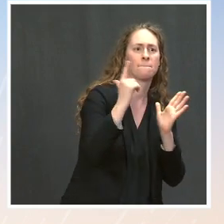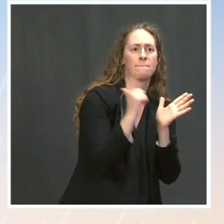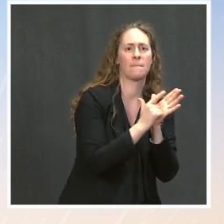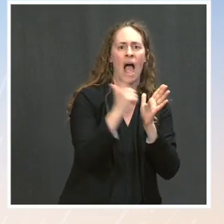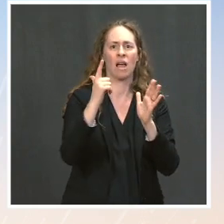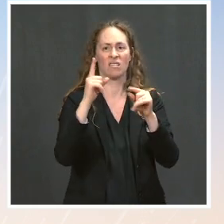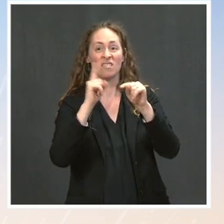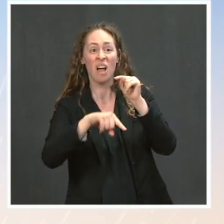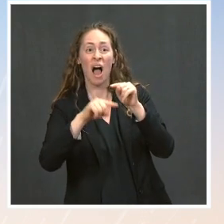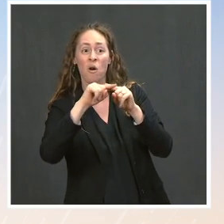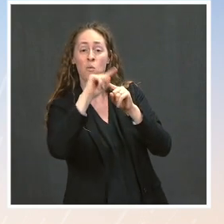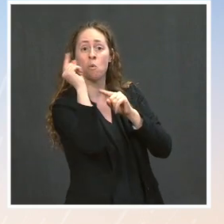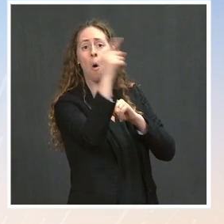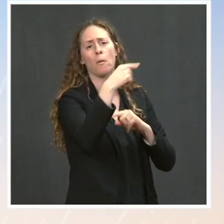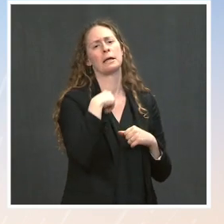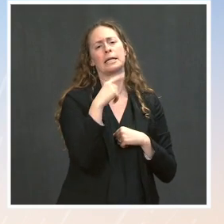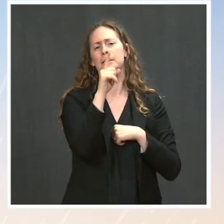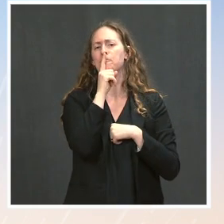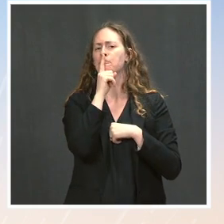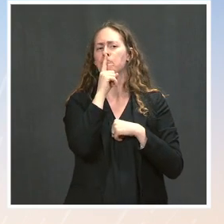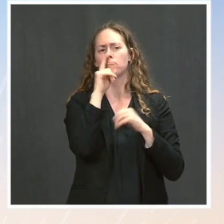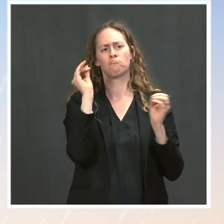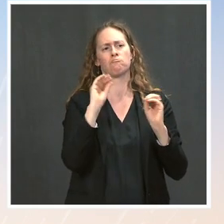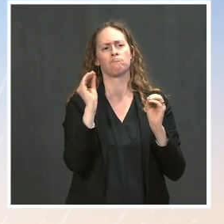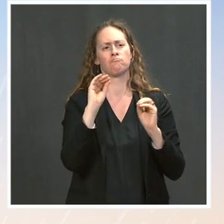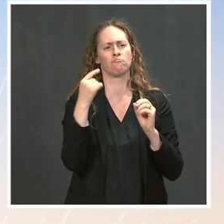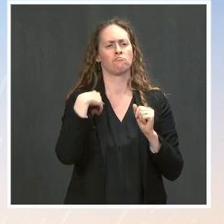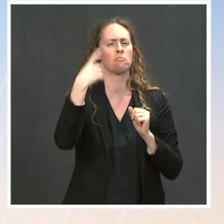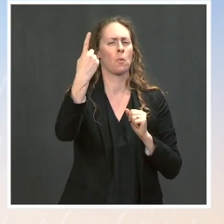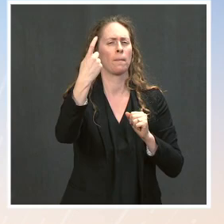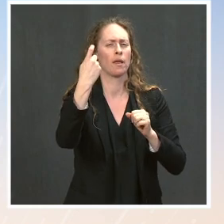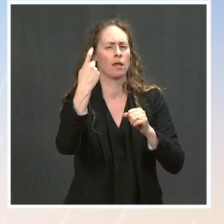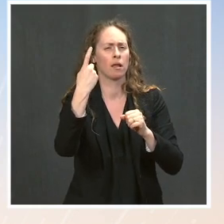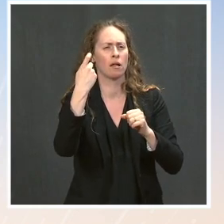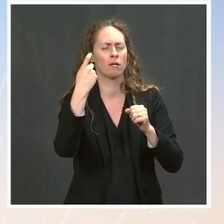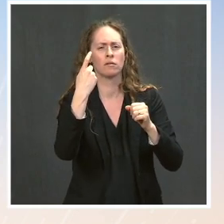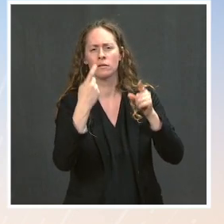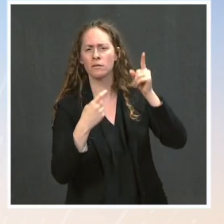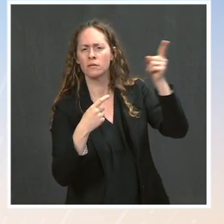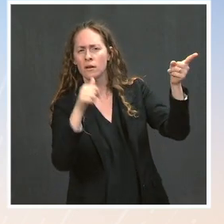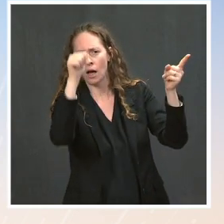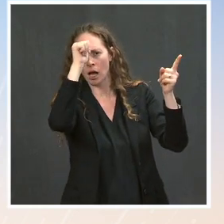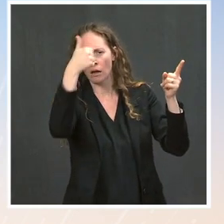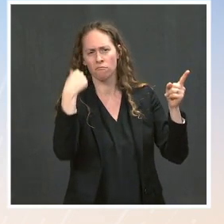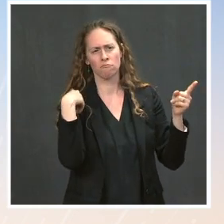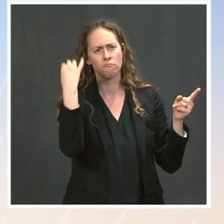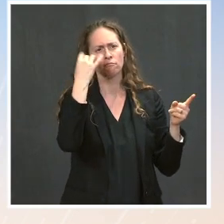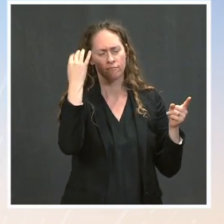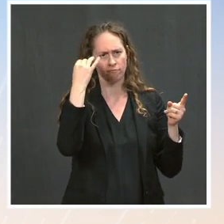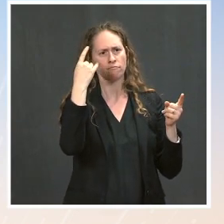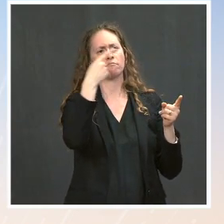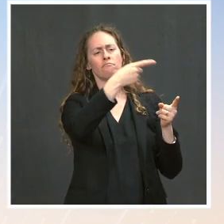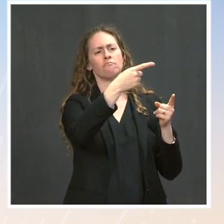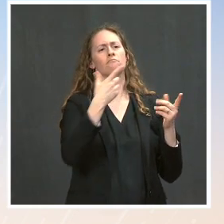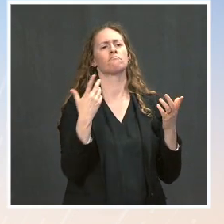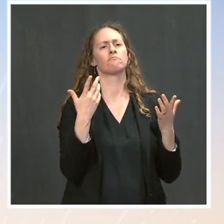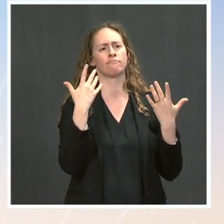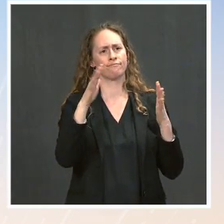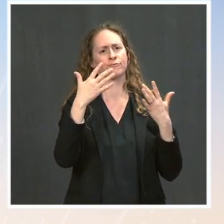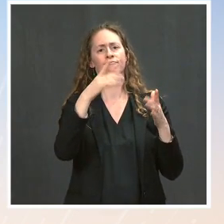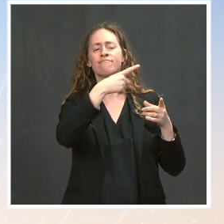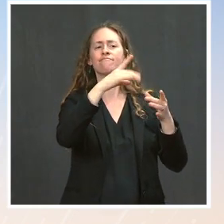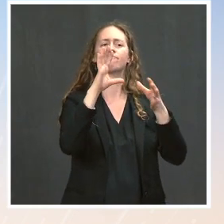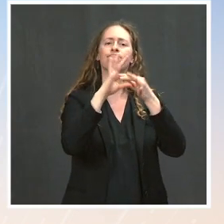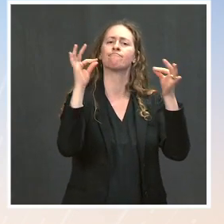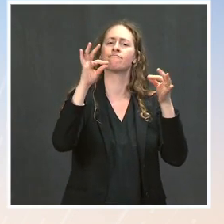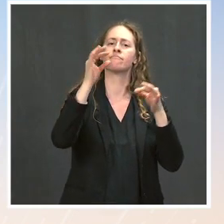today. One more on India. The Indian government ordered Twitter and Facebook and Instagram to block social media posts criticizing the handling of the